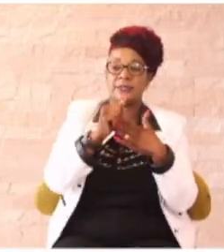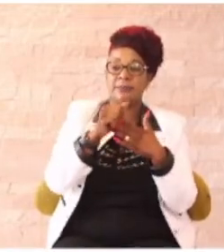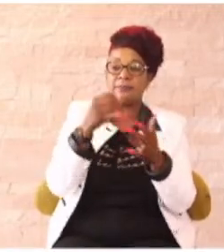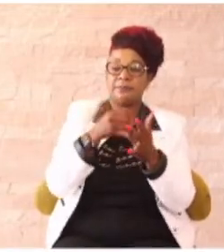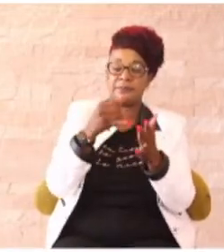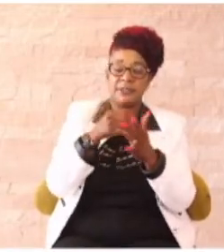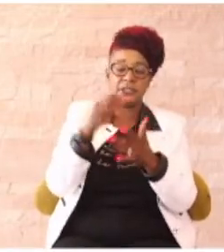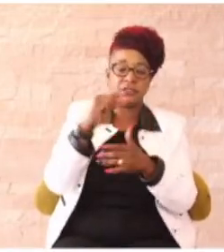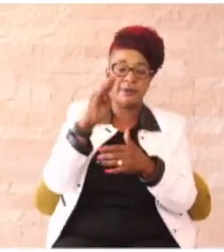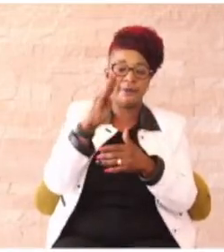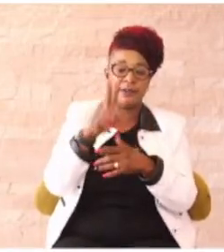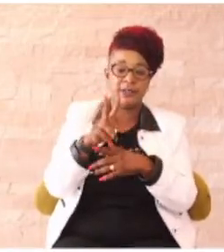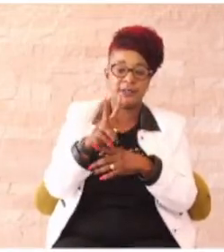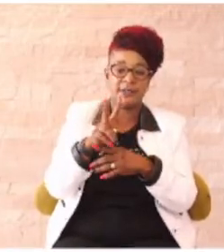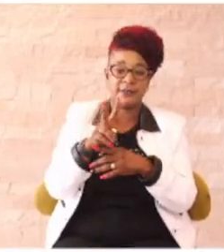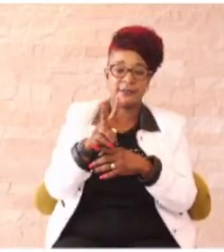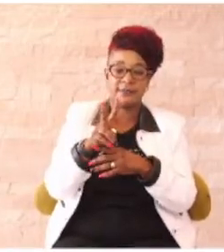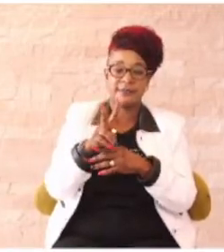gender-based violence.